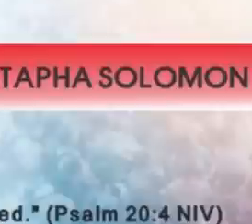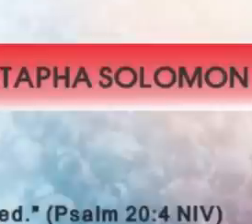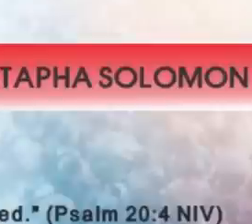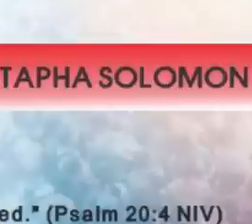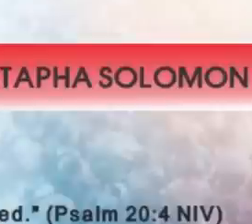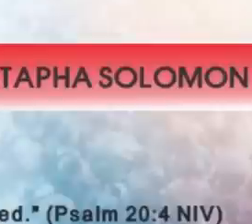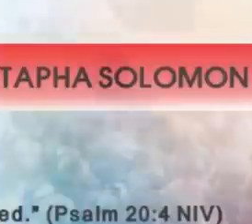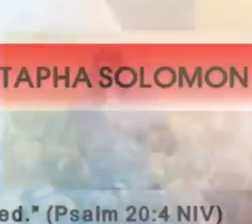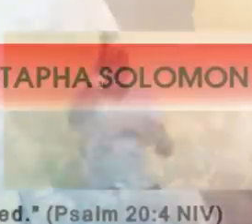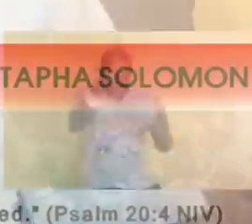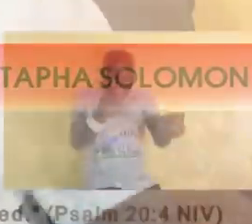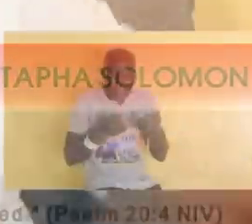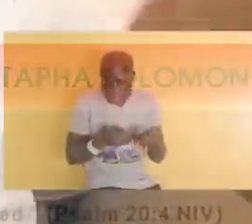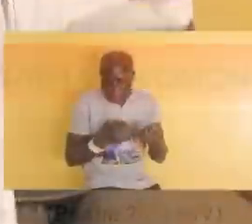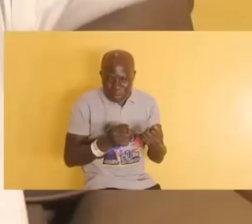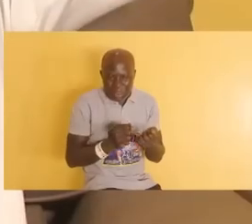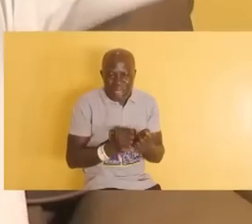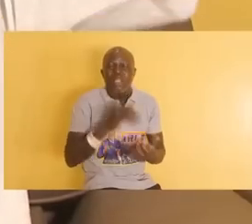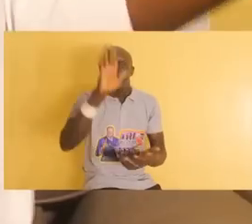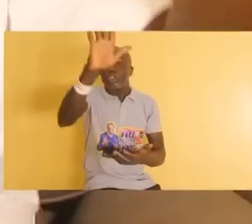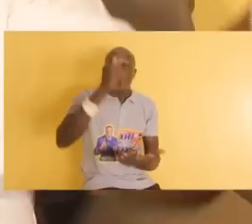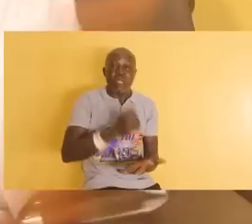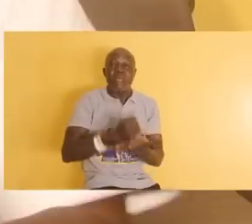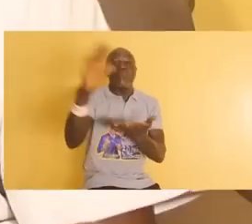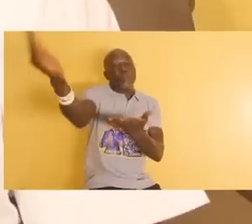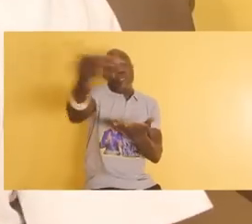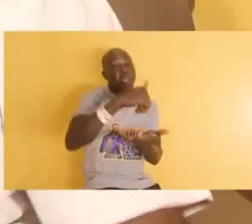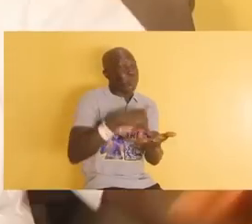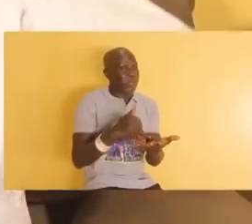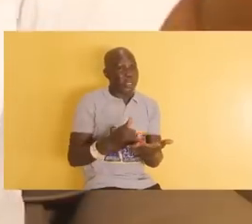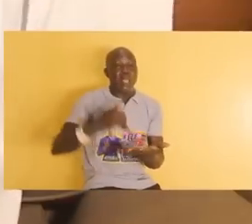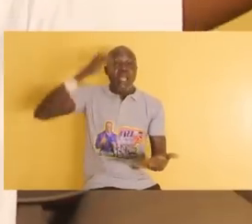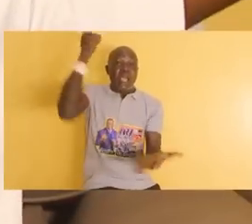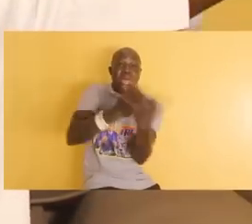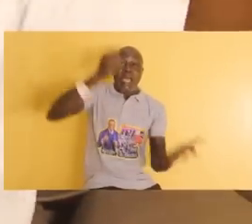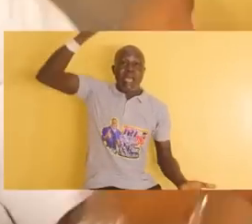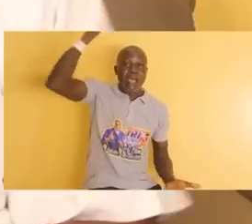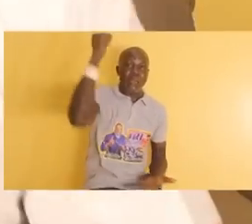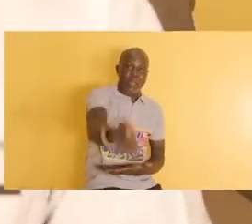to di tell one. That you have not gotten before. And me and my claim one. Is your head that will. Oh, yeah,